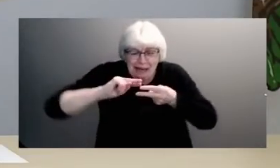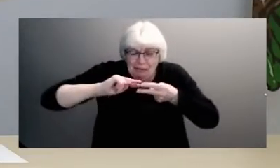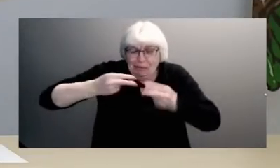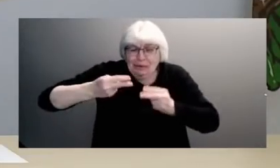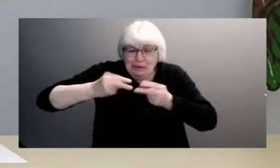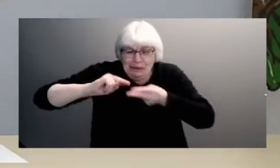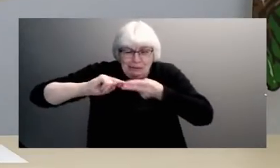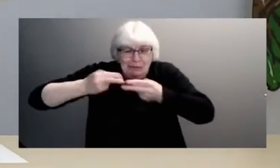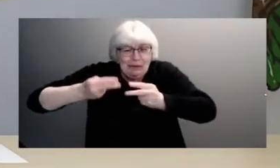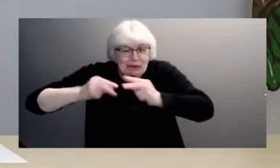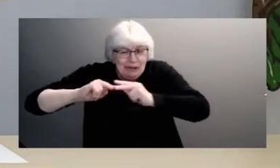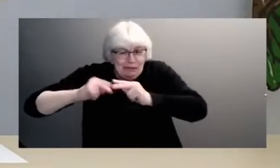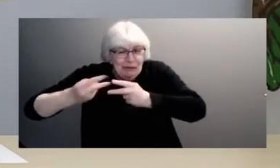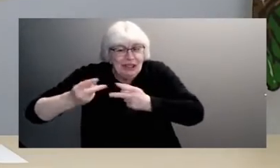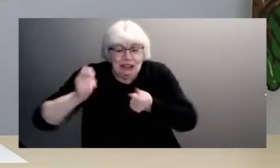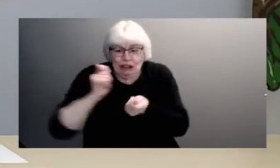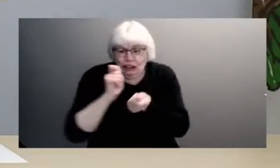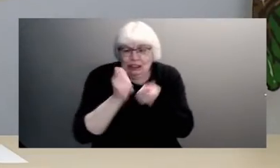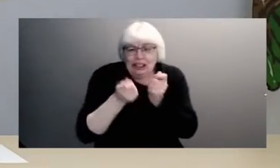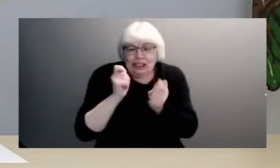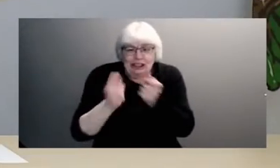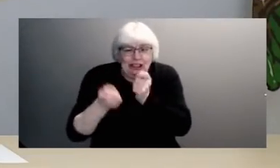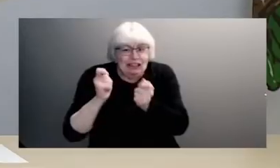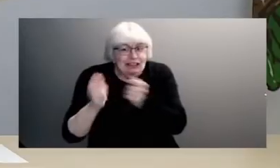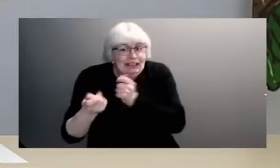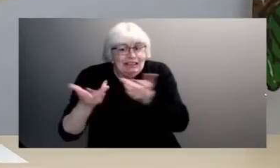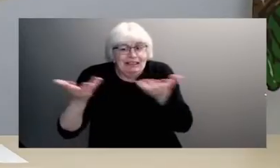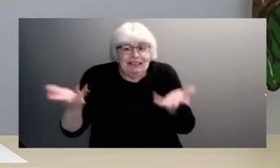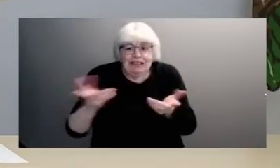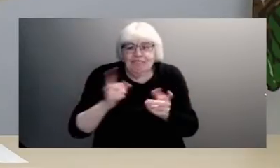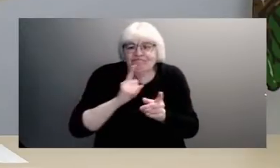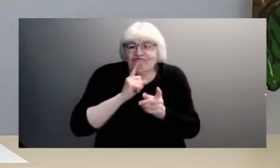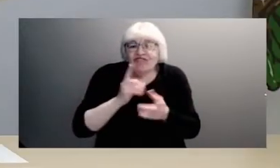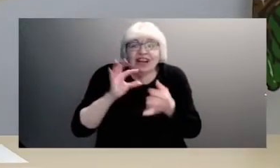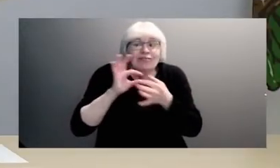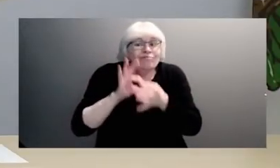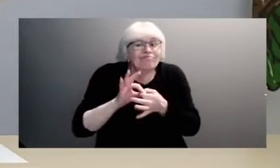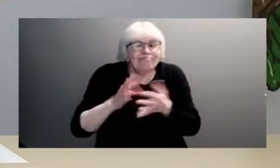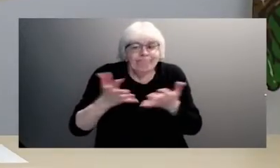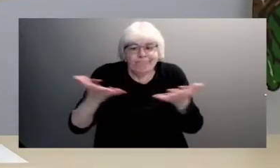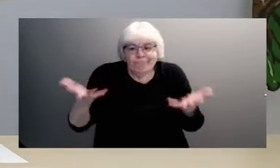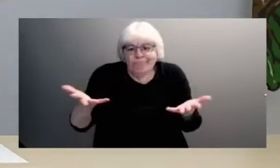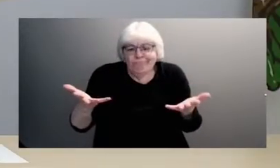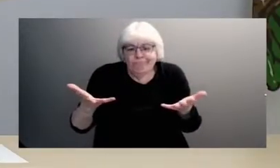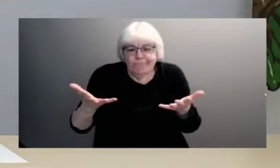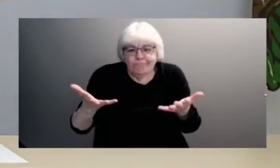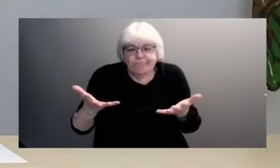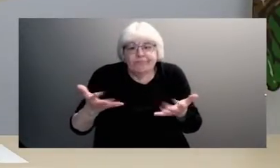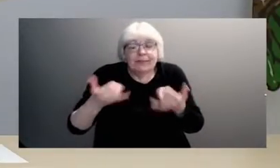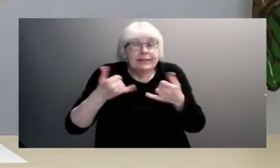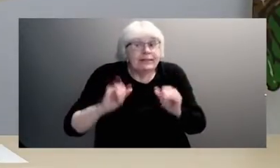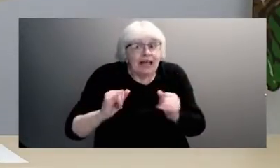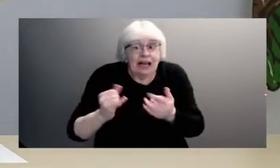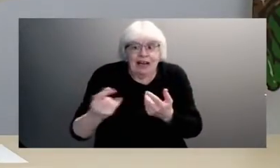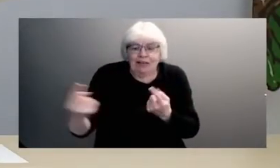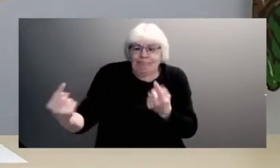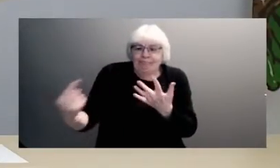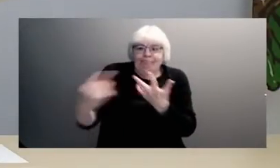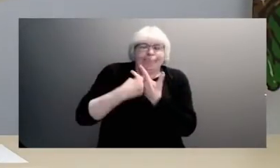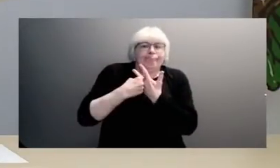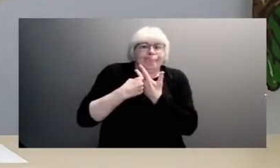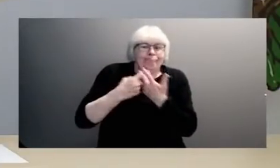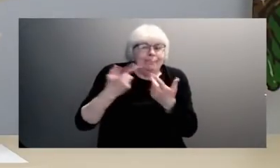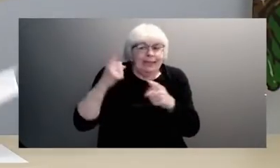with immune escape and transmissibility. We do not yet know the significance of the mutations in relation to